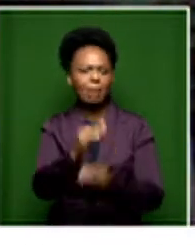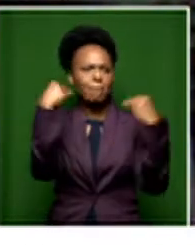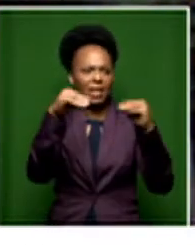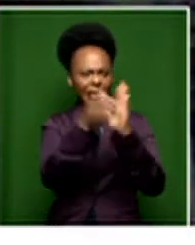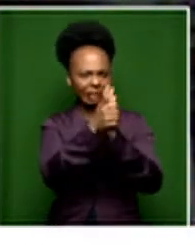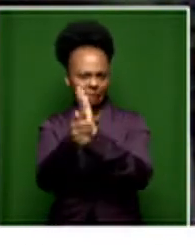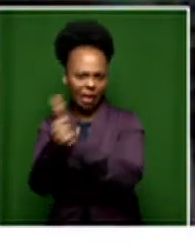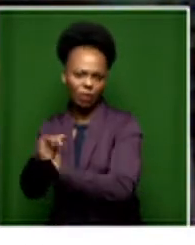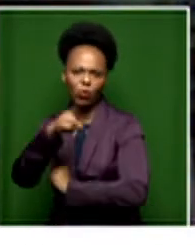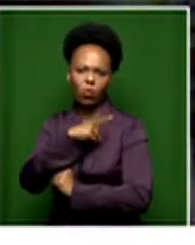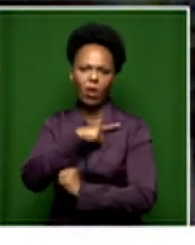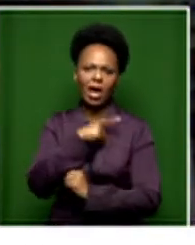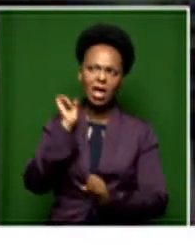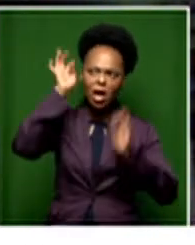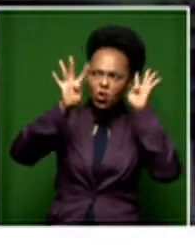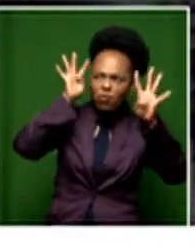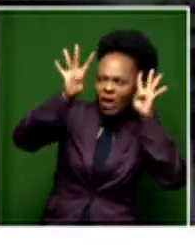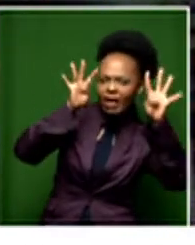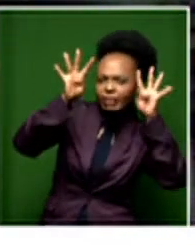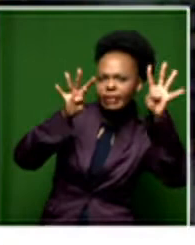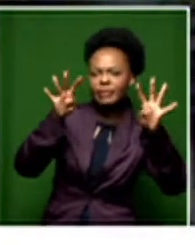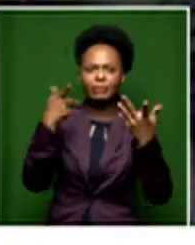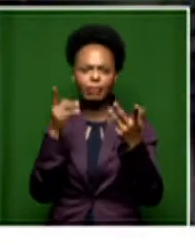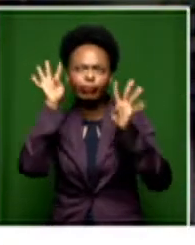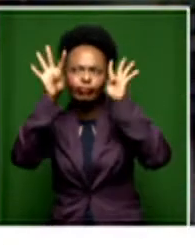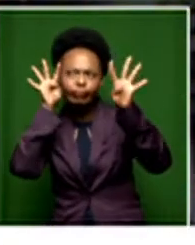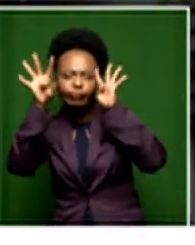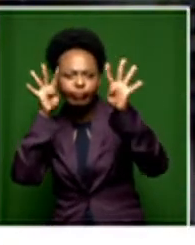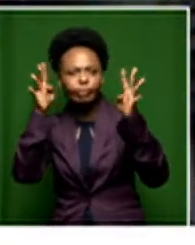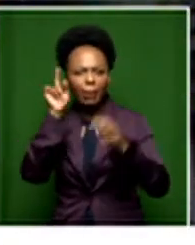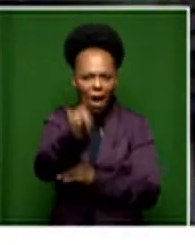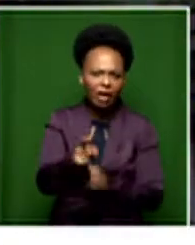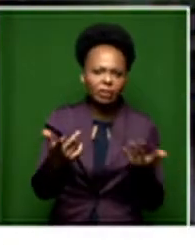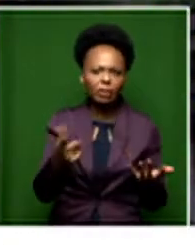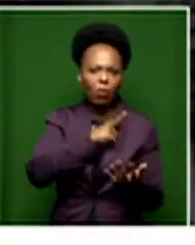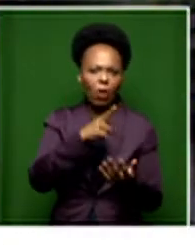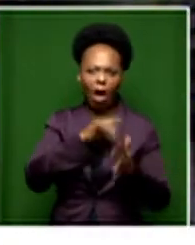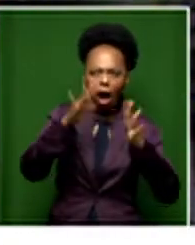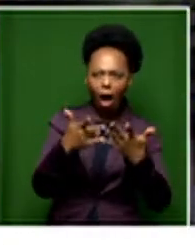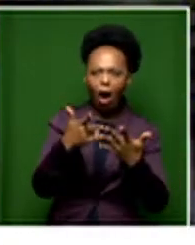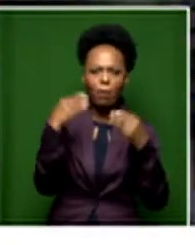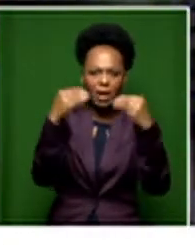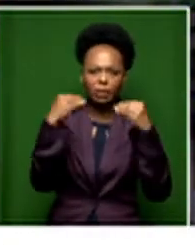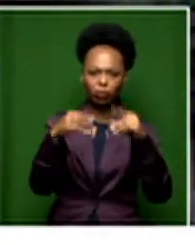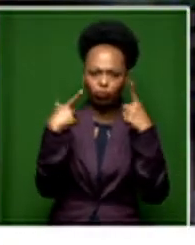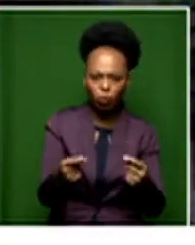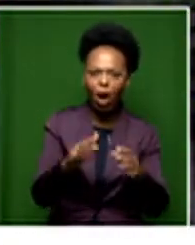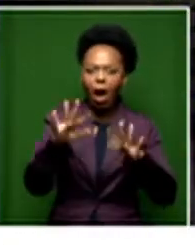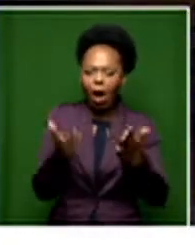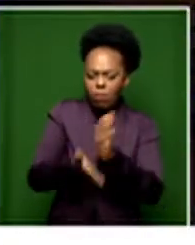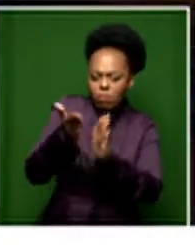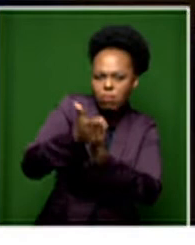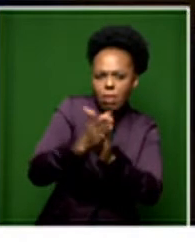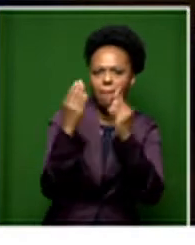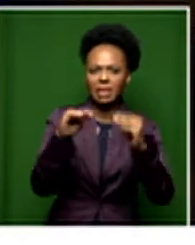not looking at people to come up with innovative ways or creating new ways of operating businesses. But we talk about basic skills, some of